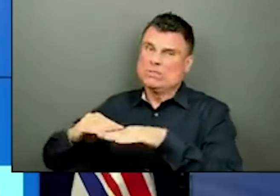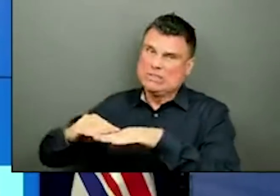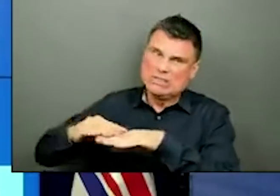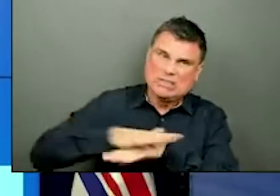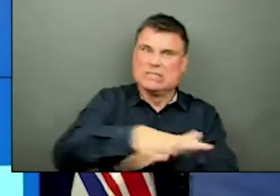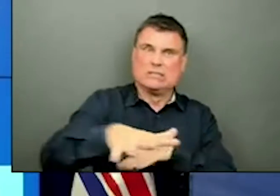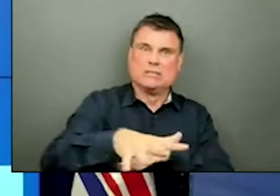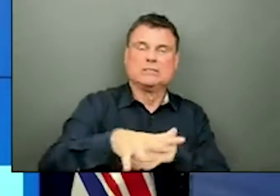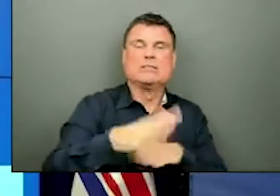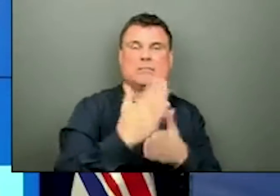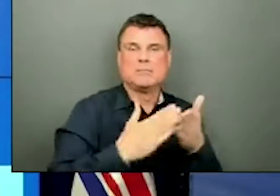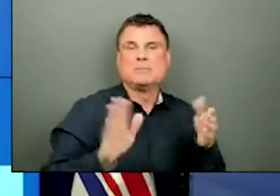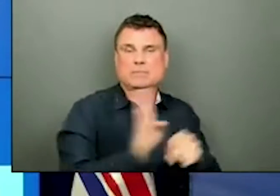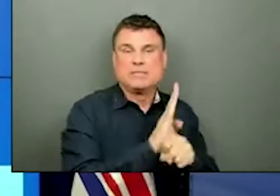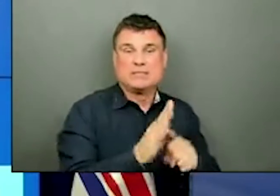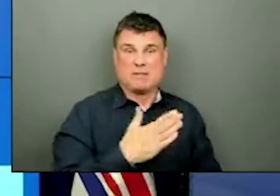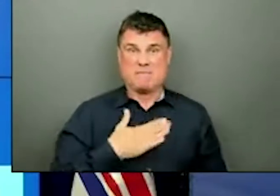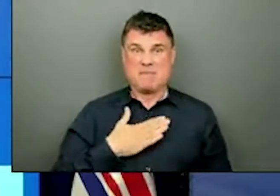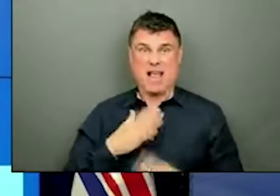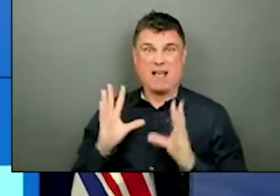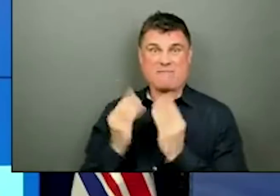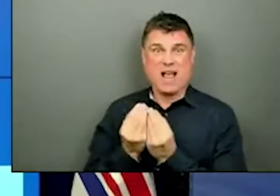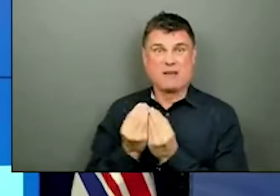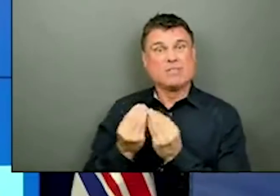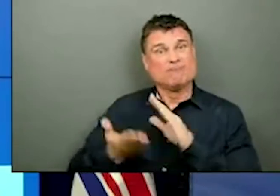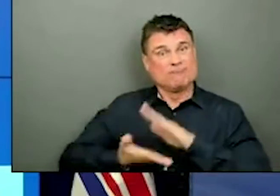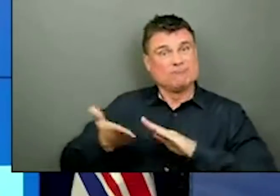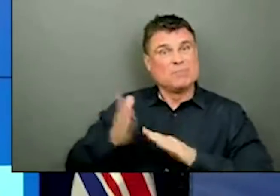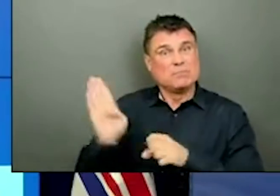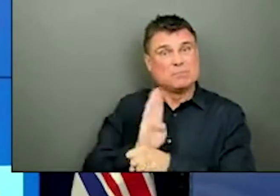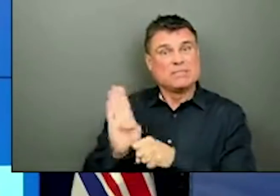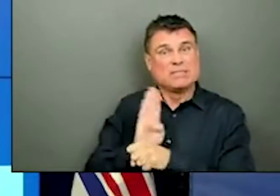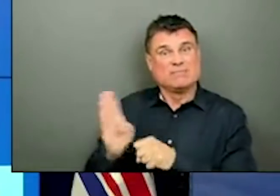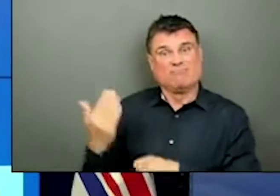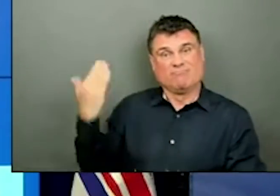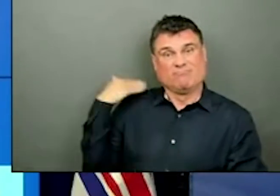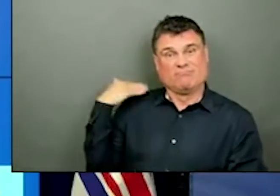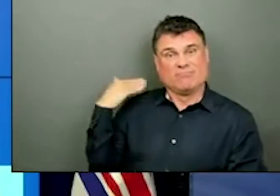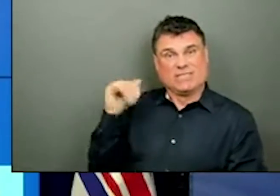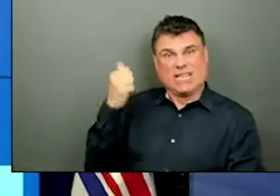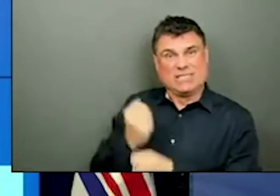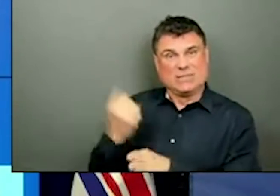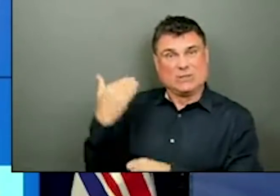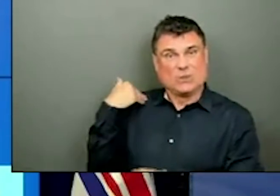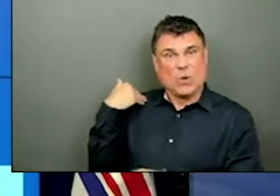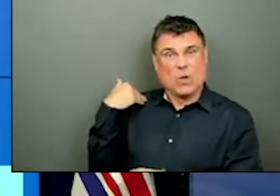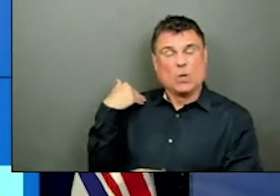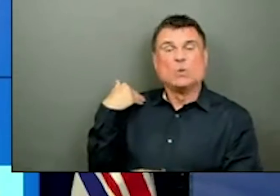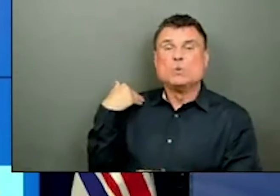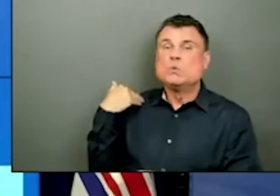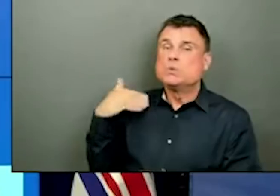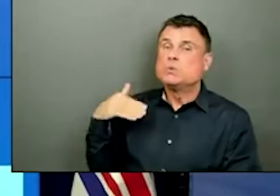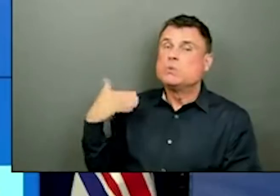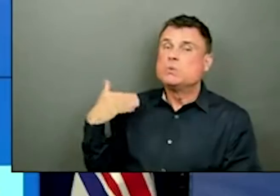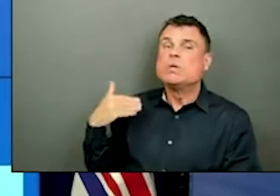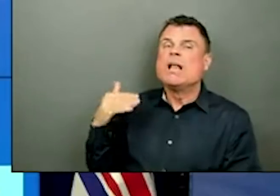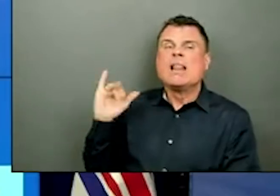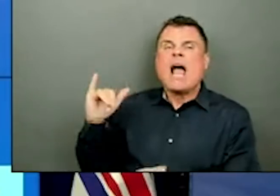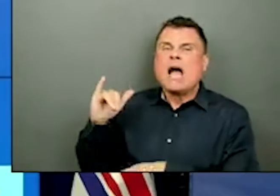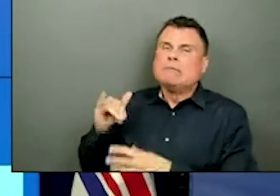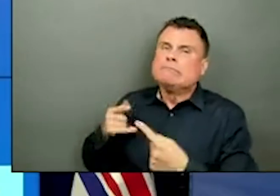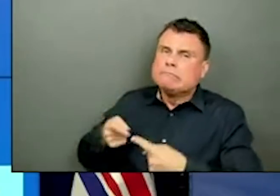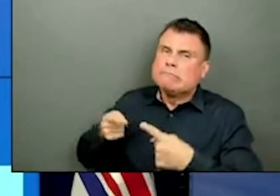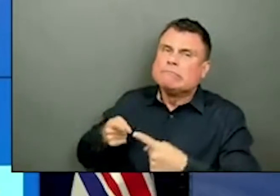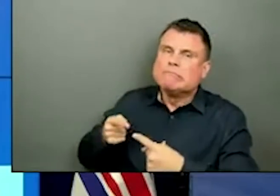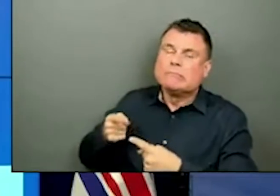business for over a decade, and that was during normal times. And I can't imagine the stresses and pressures that businesses are